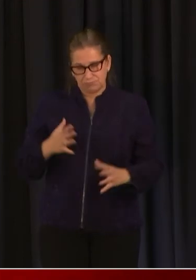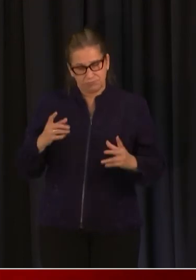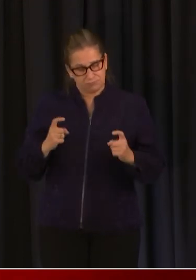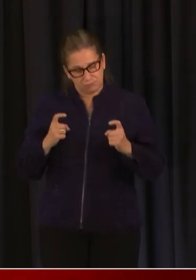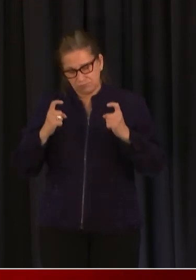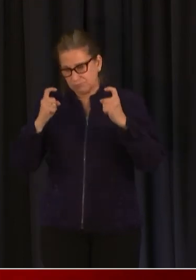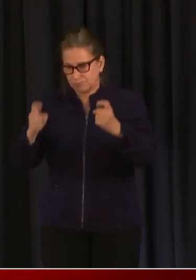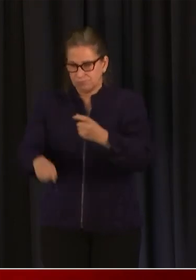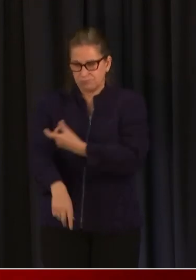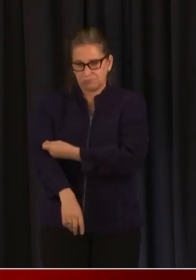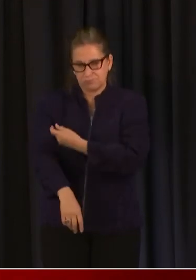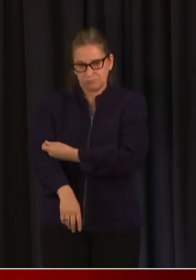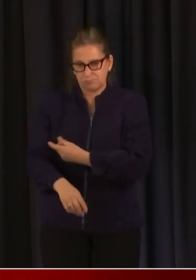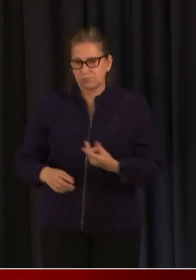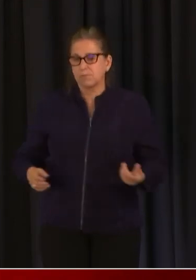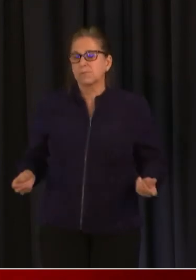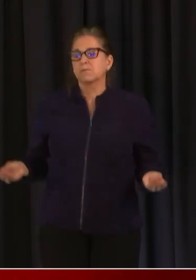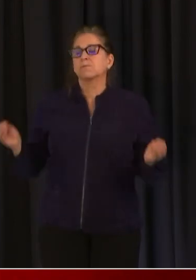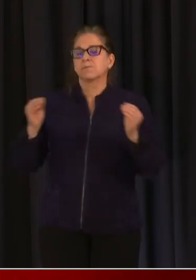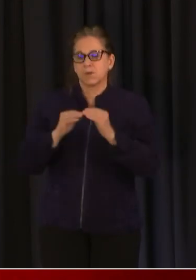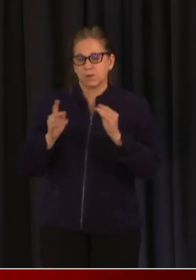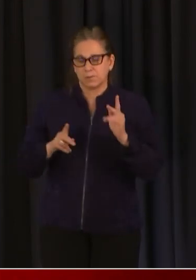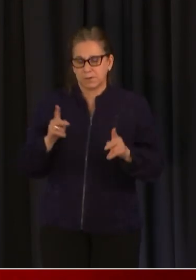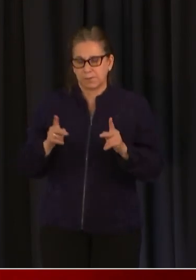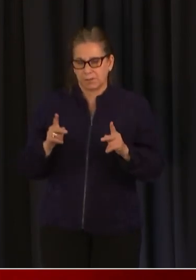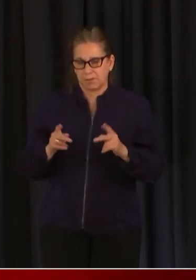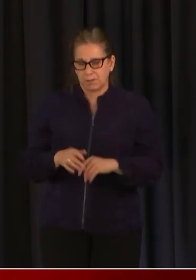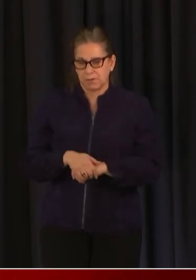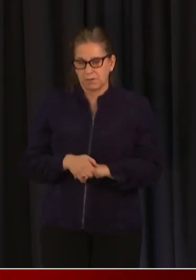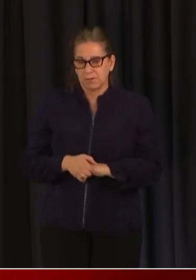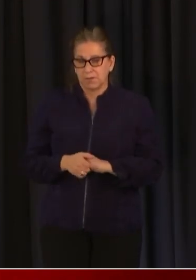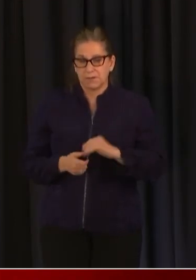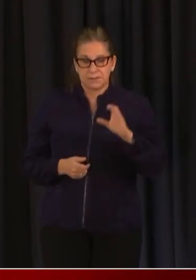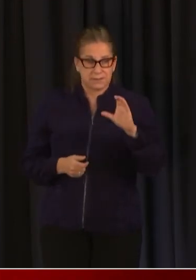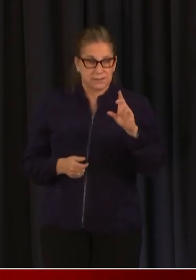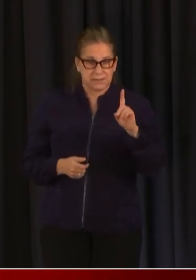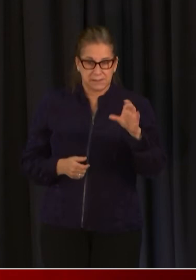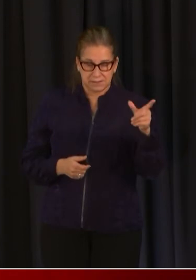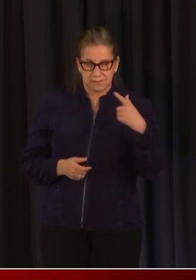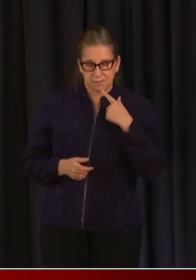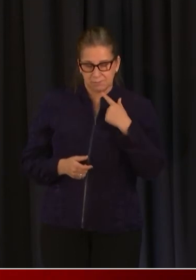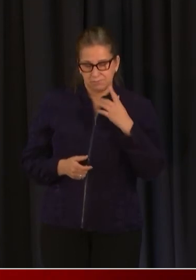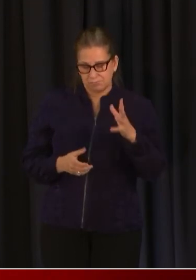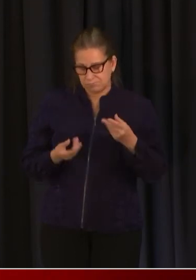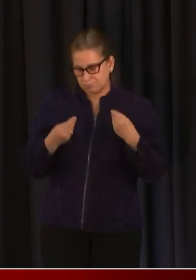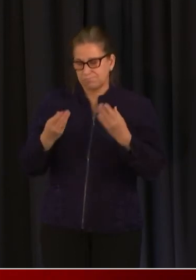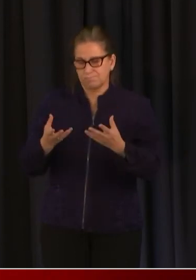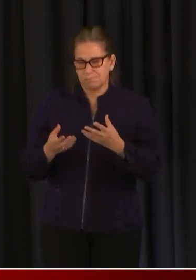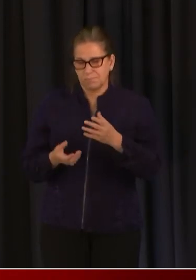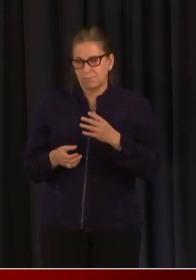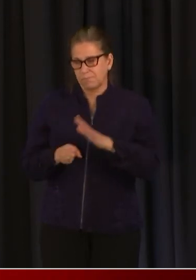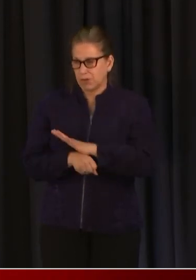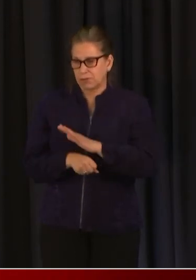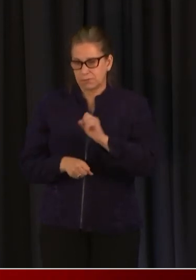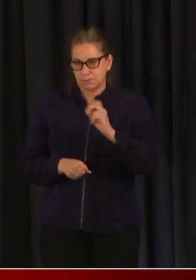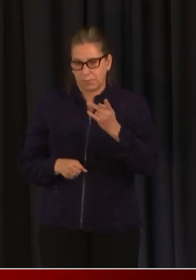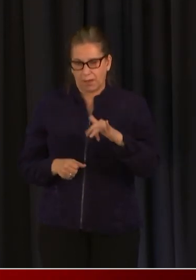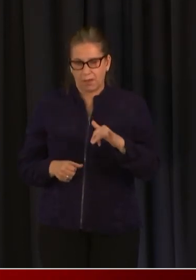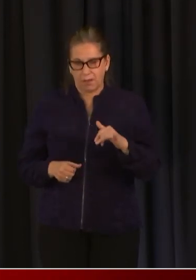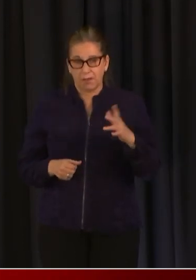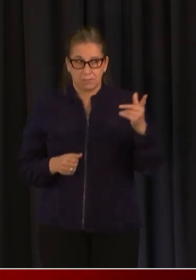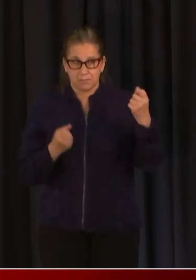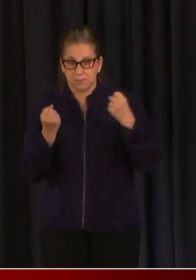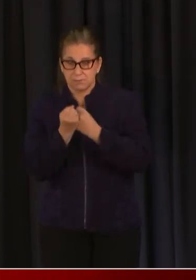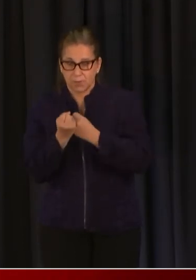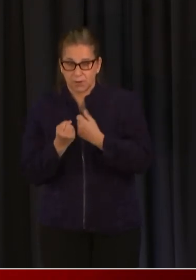because of the number of people we have vaccinated totally in the district, and the supply of vaccines that we get has not changed substantially. We could